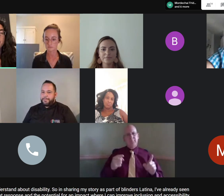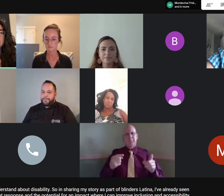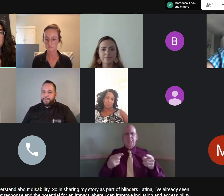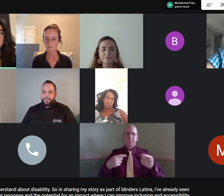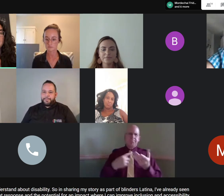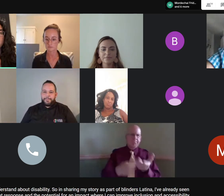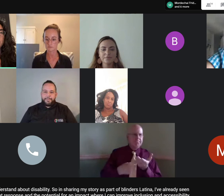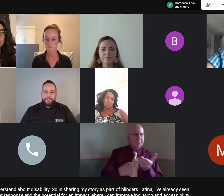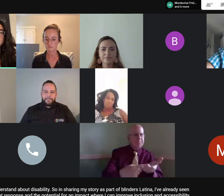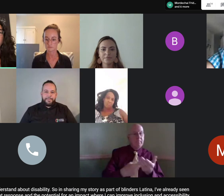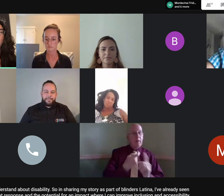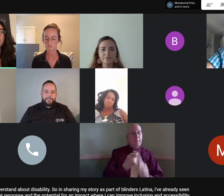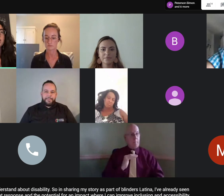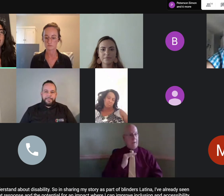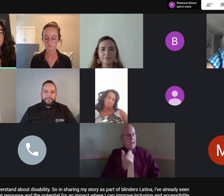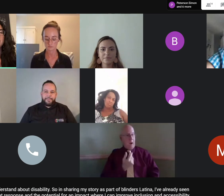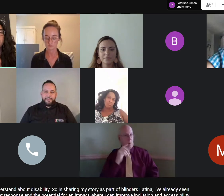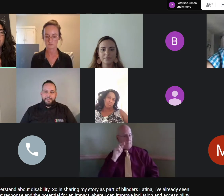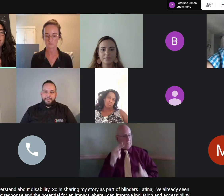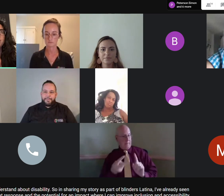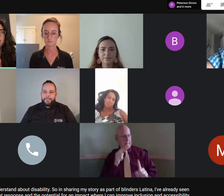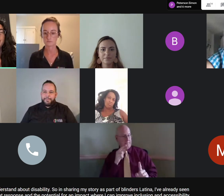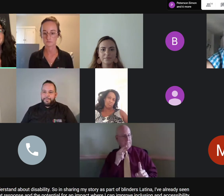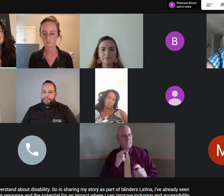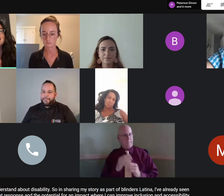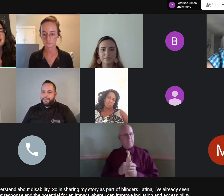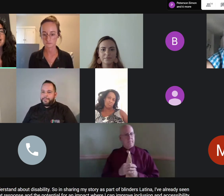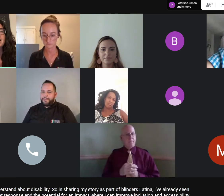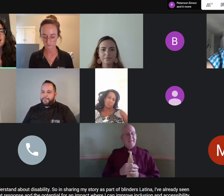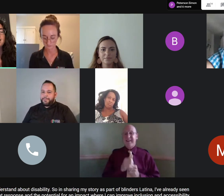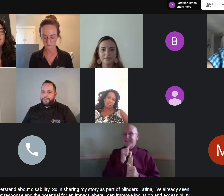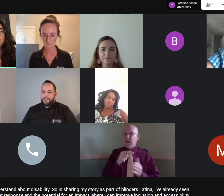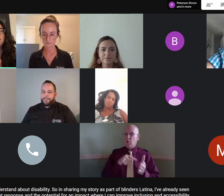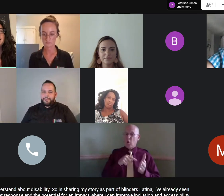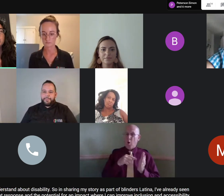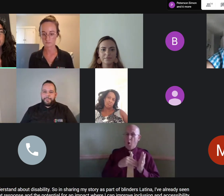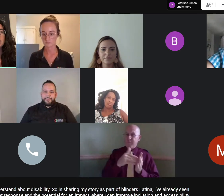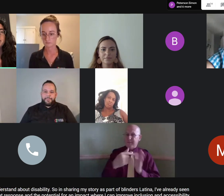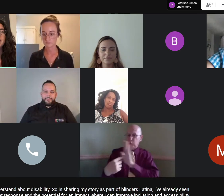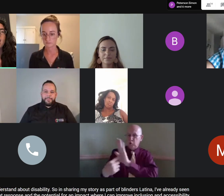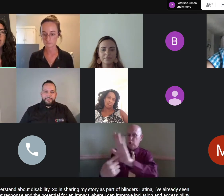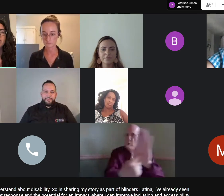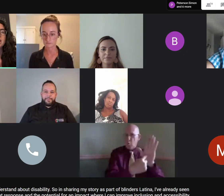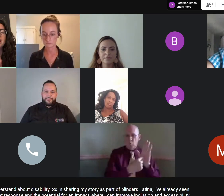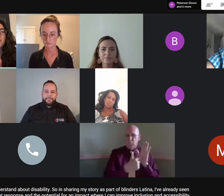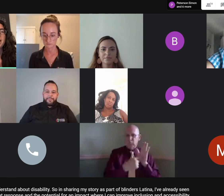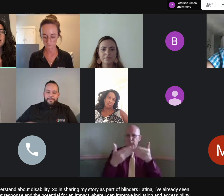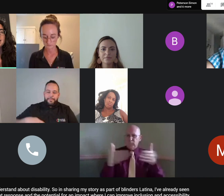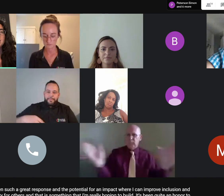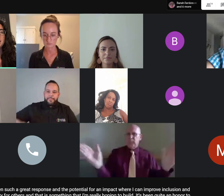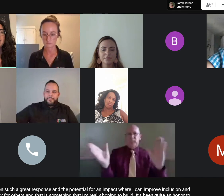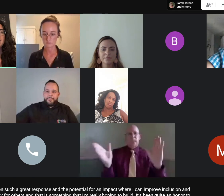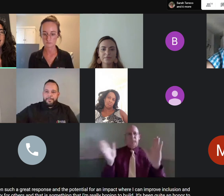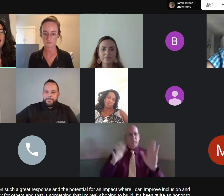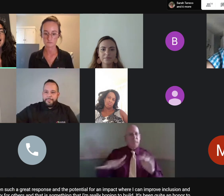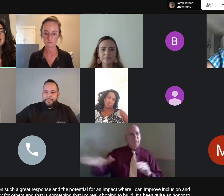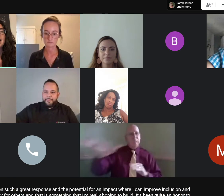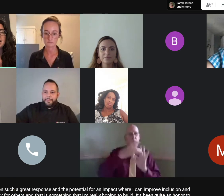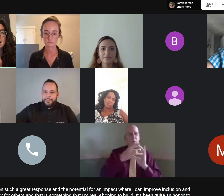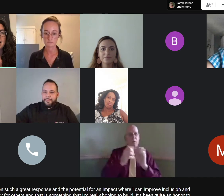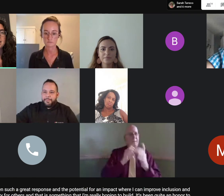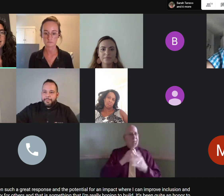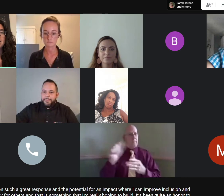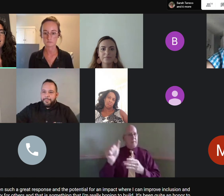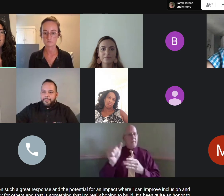from our perspective, which is not often represented in the mainstream narrative about disability